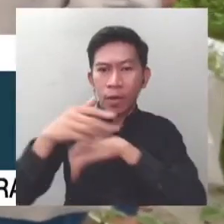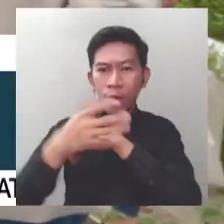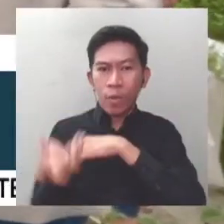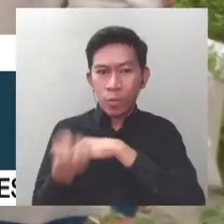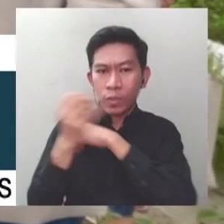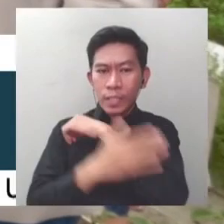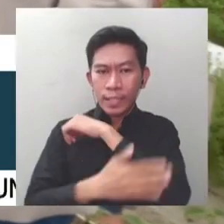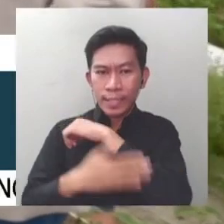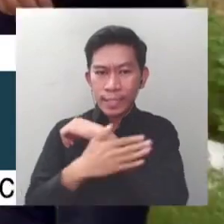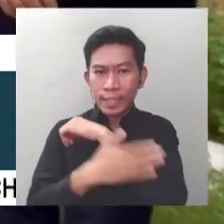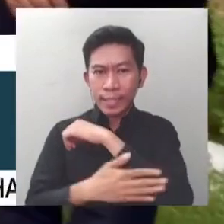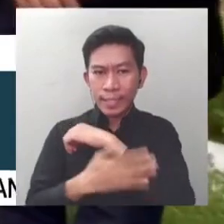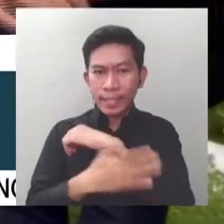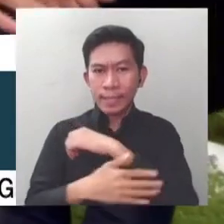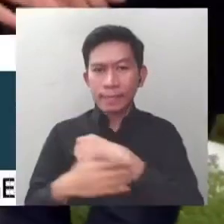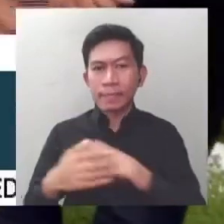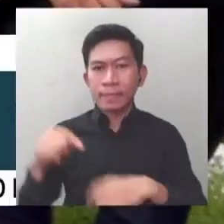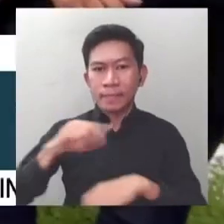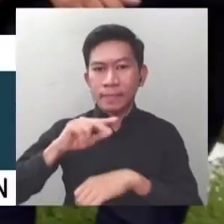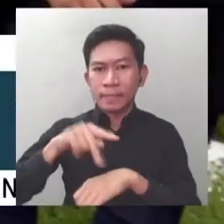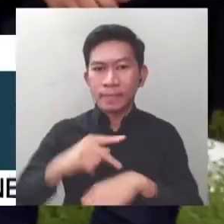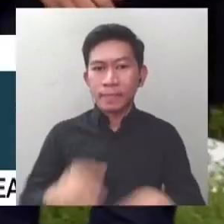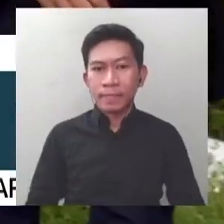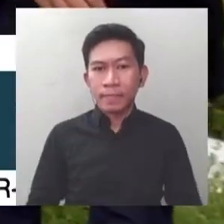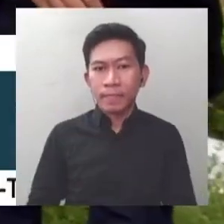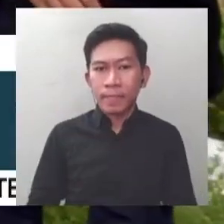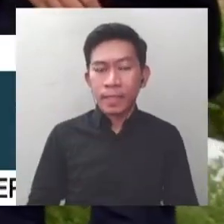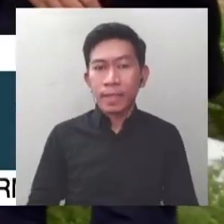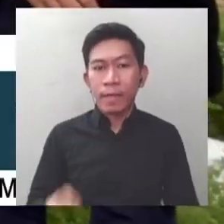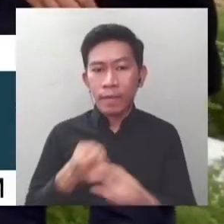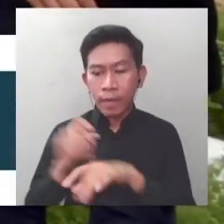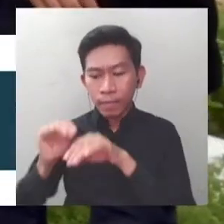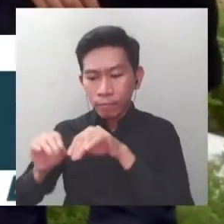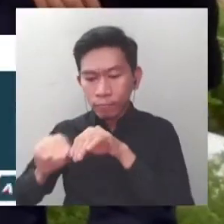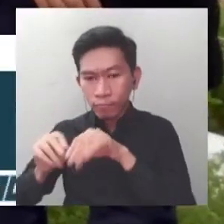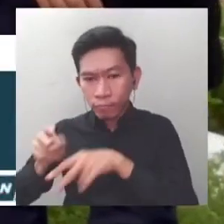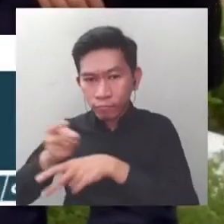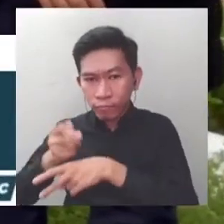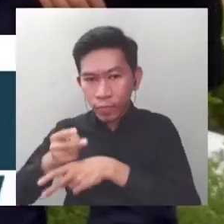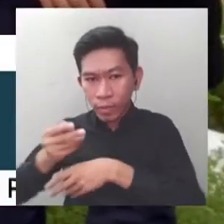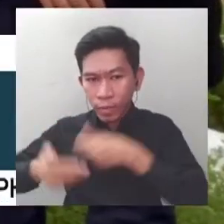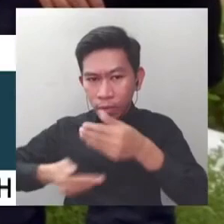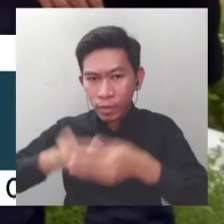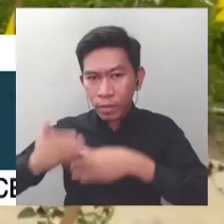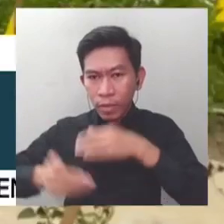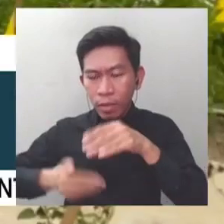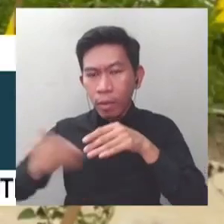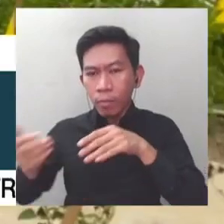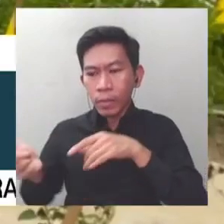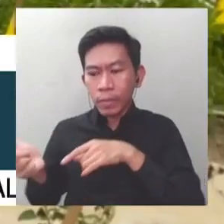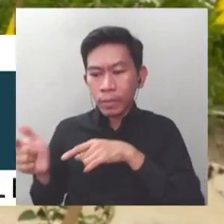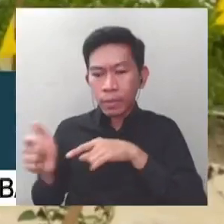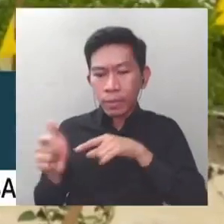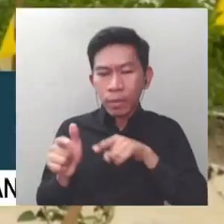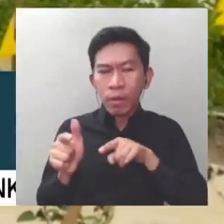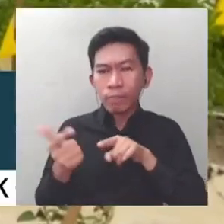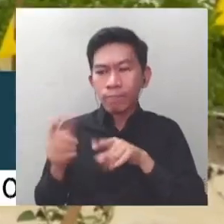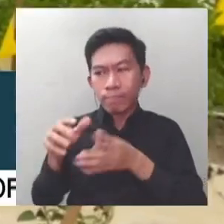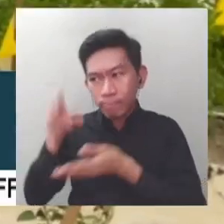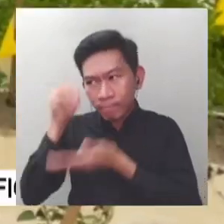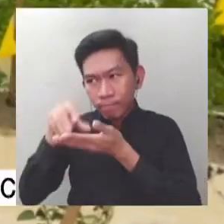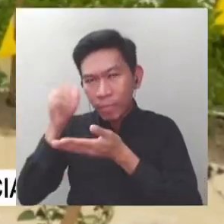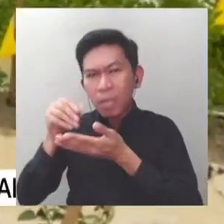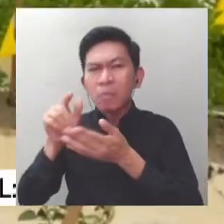the technology to our country. From cultivation to food processing for the management, depends on what they need. Zen